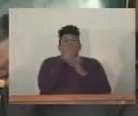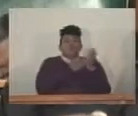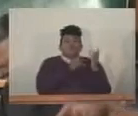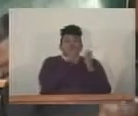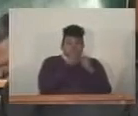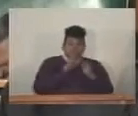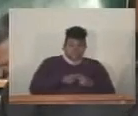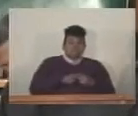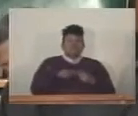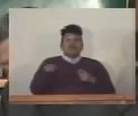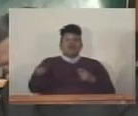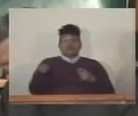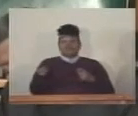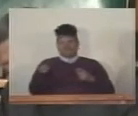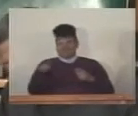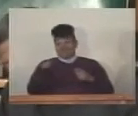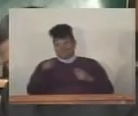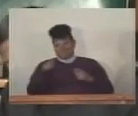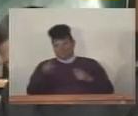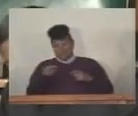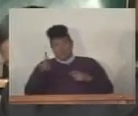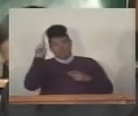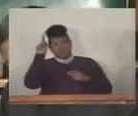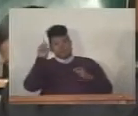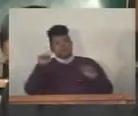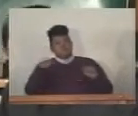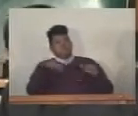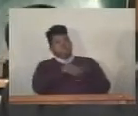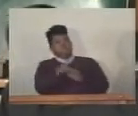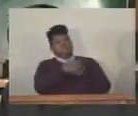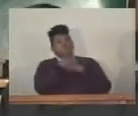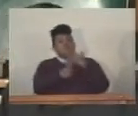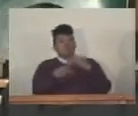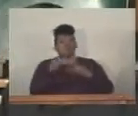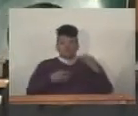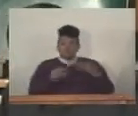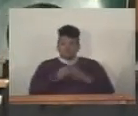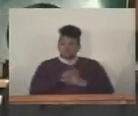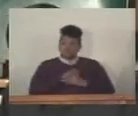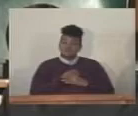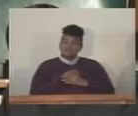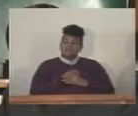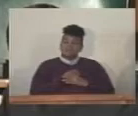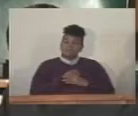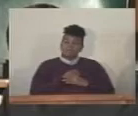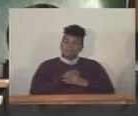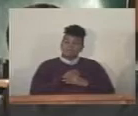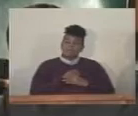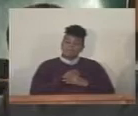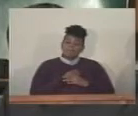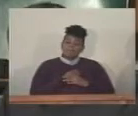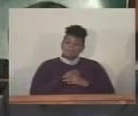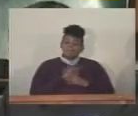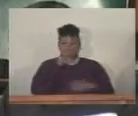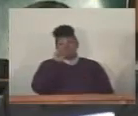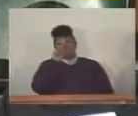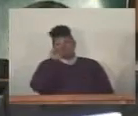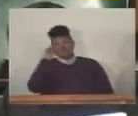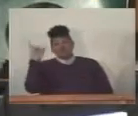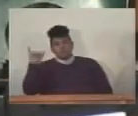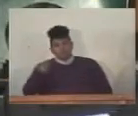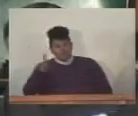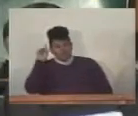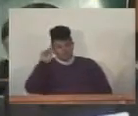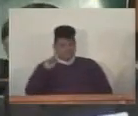summary. Indictable offenses are governed by the Indictments Act and are so designated because of the originating